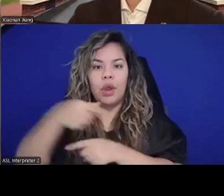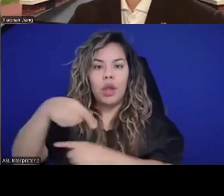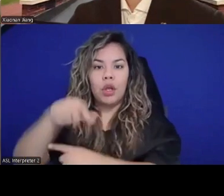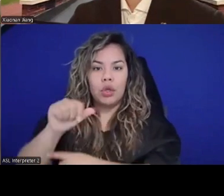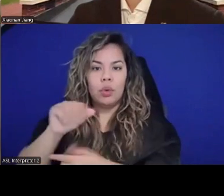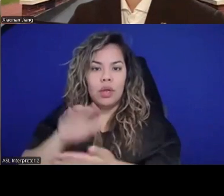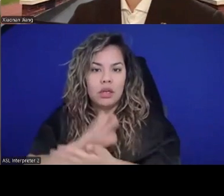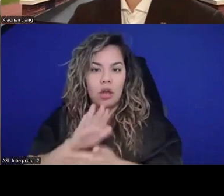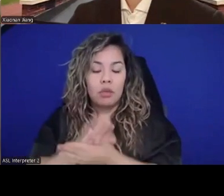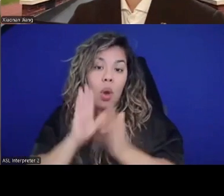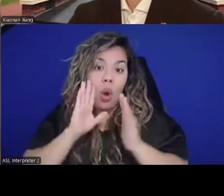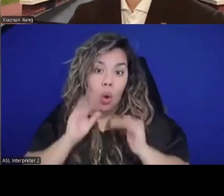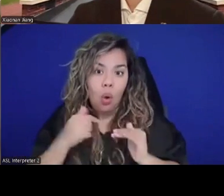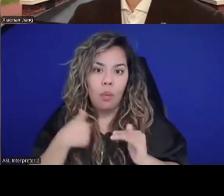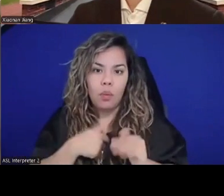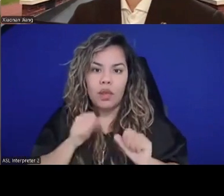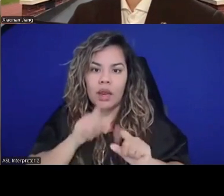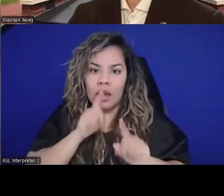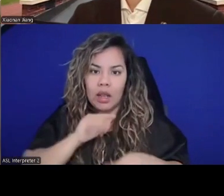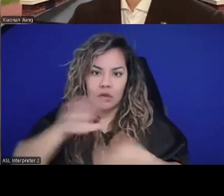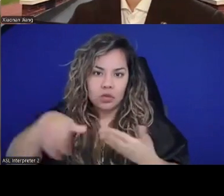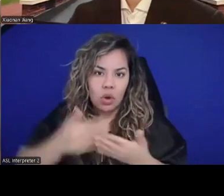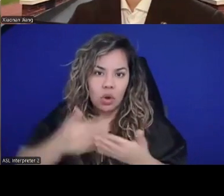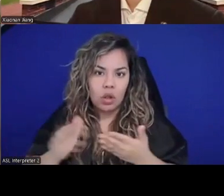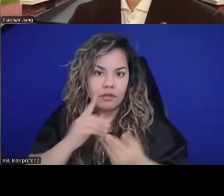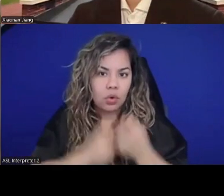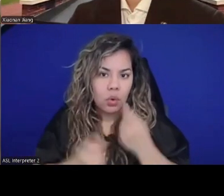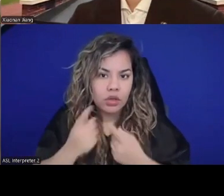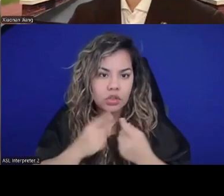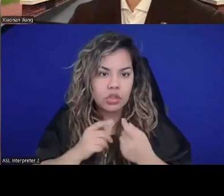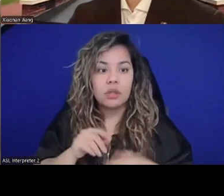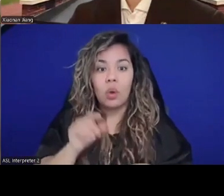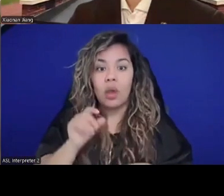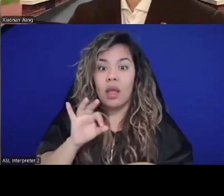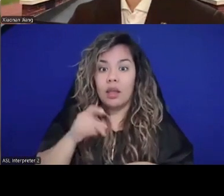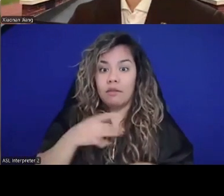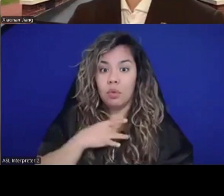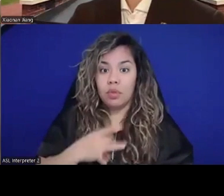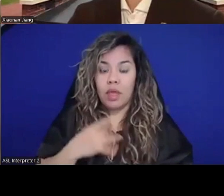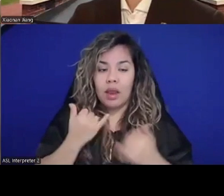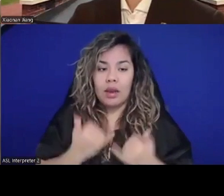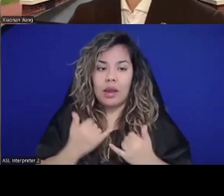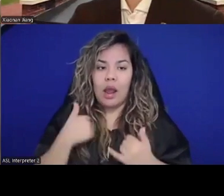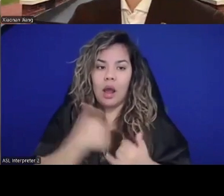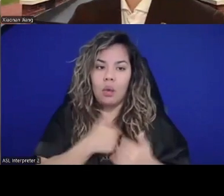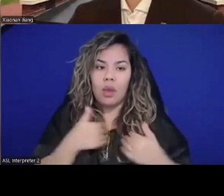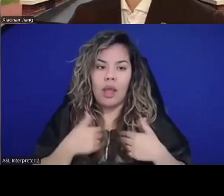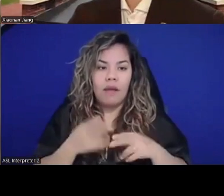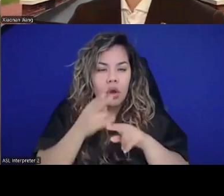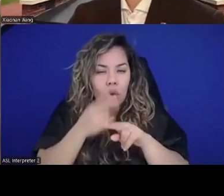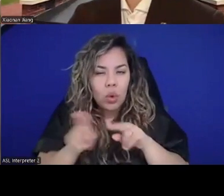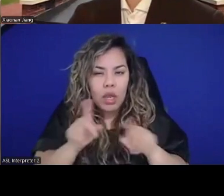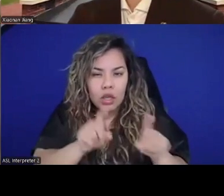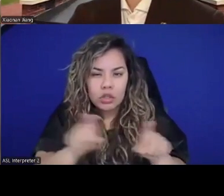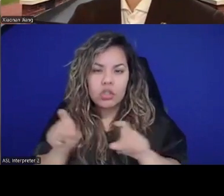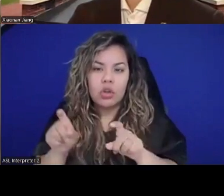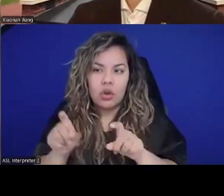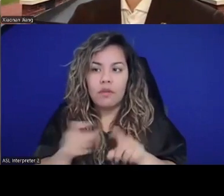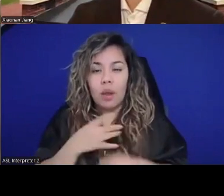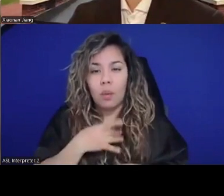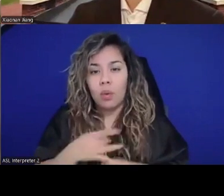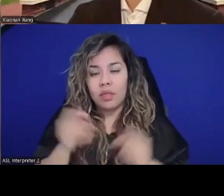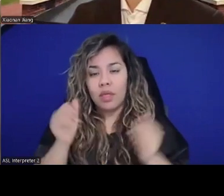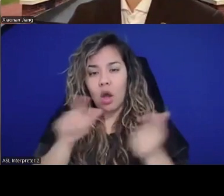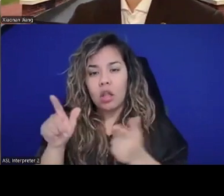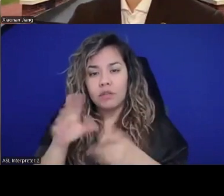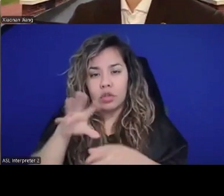of your questions. So here now we have a quick the survey. We would like all of you to participate